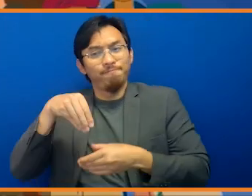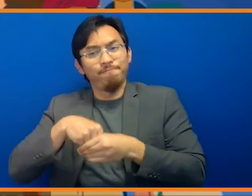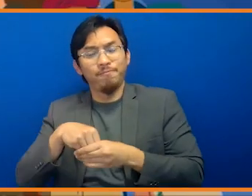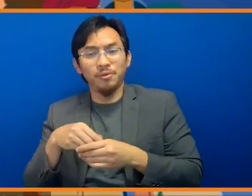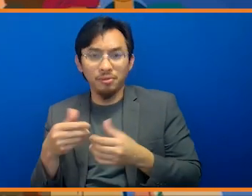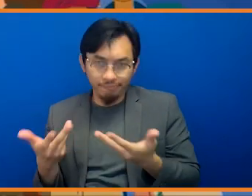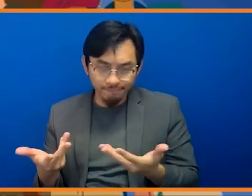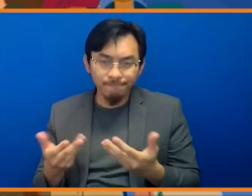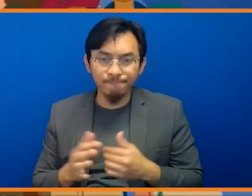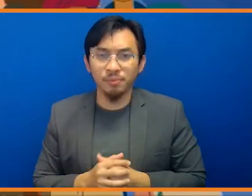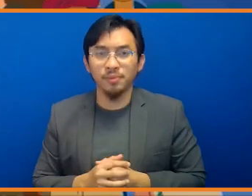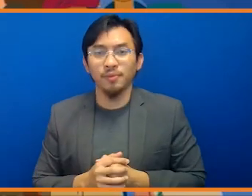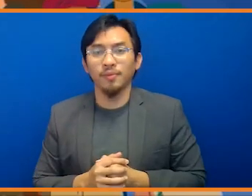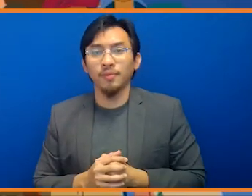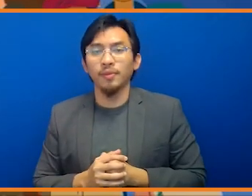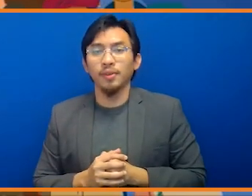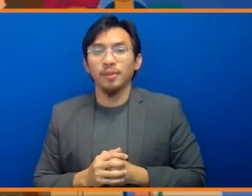themselves.